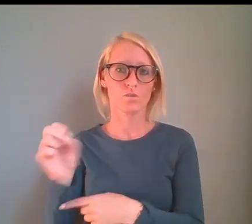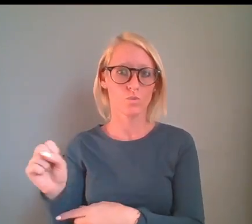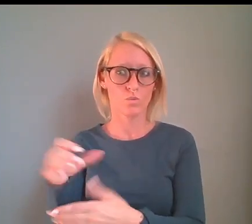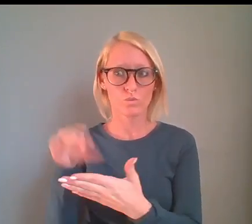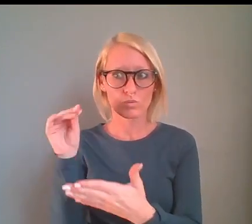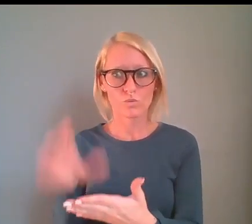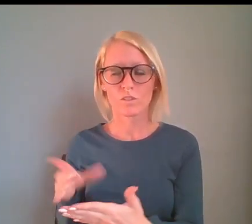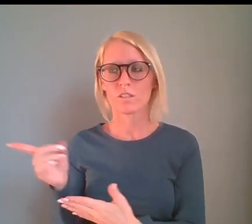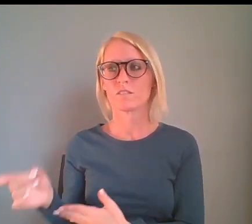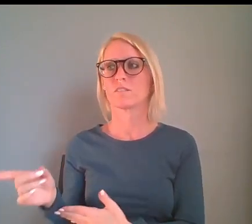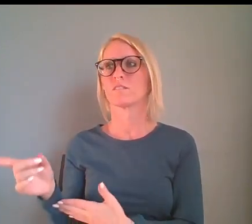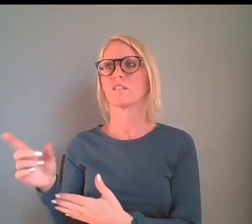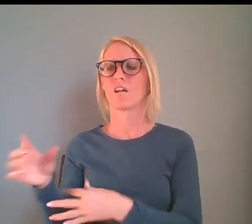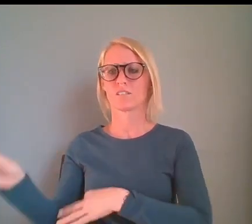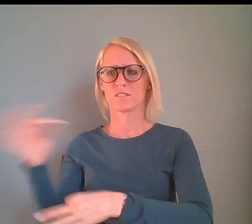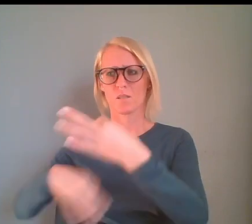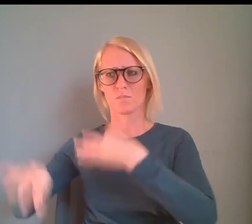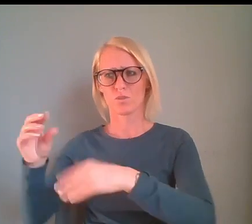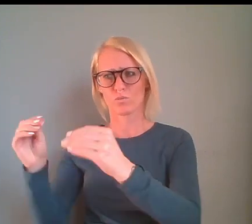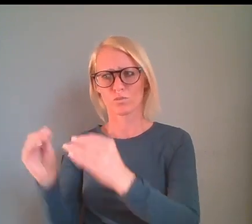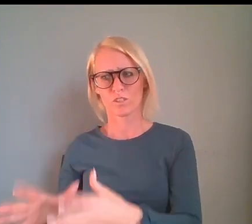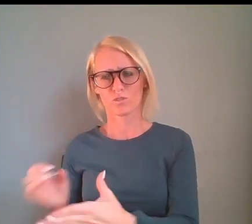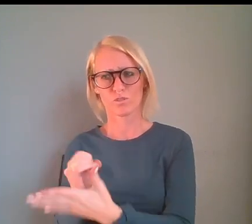we're all here to make this a really great night for you.